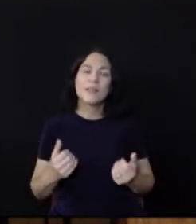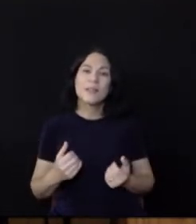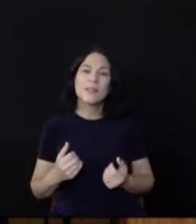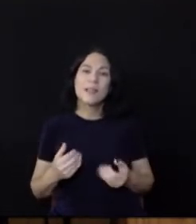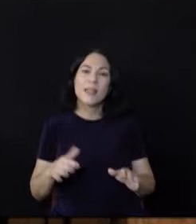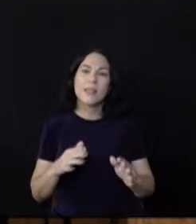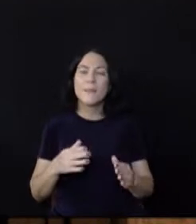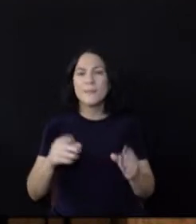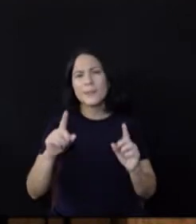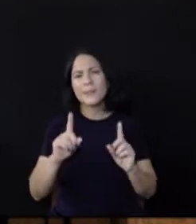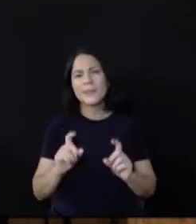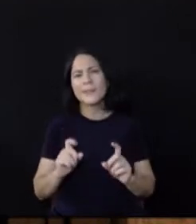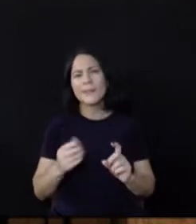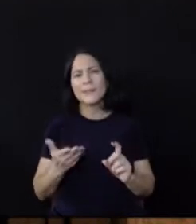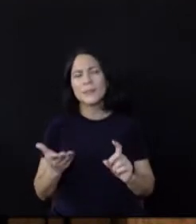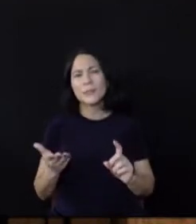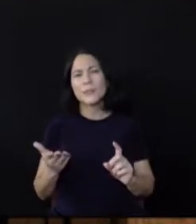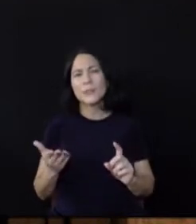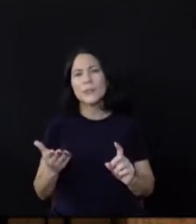let me ask you,